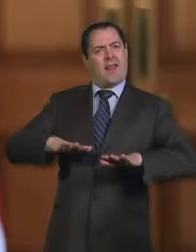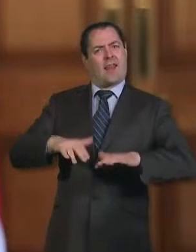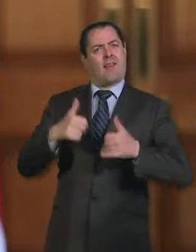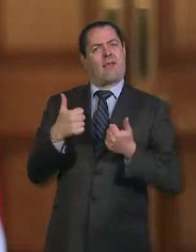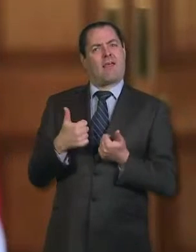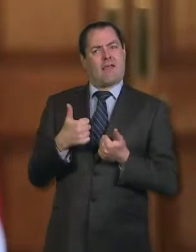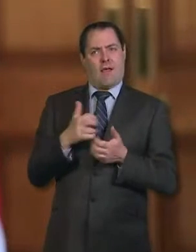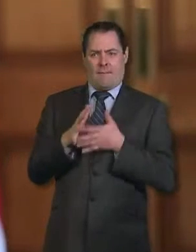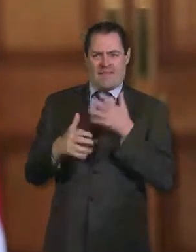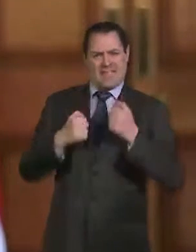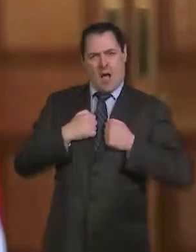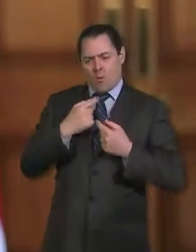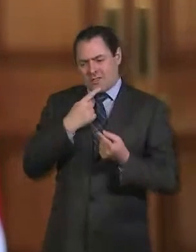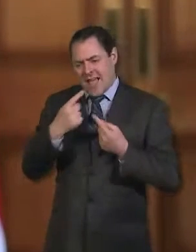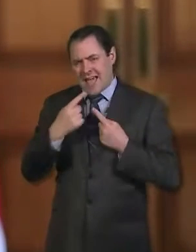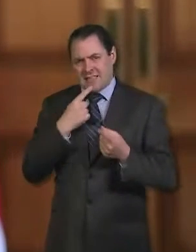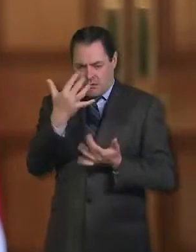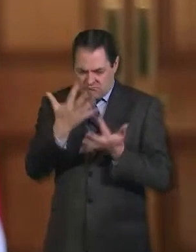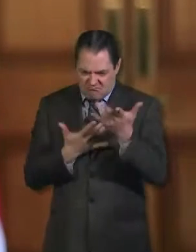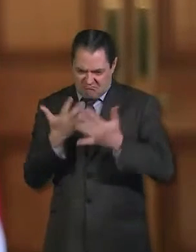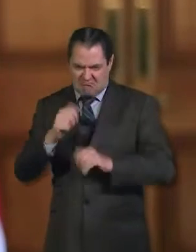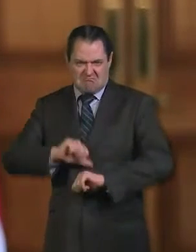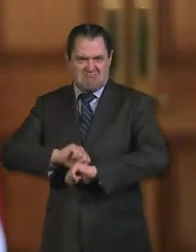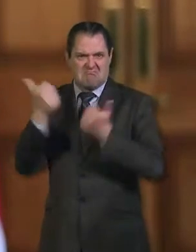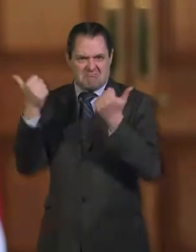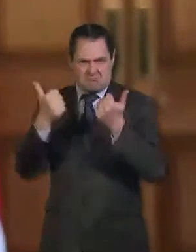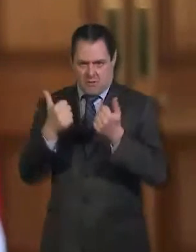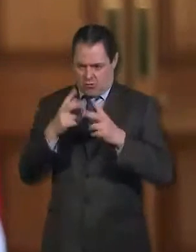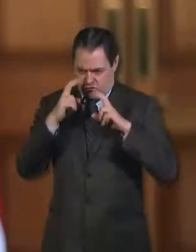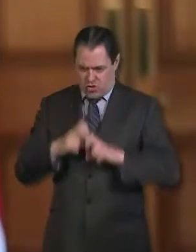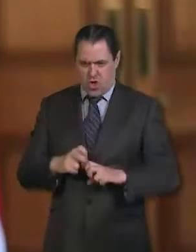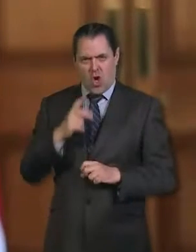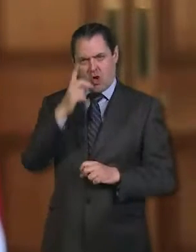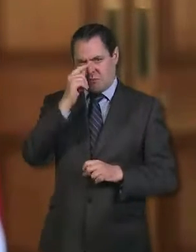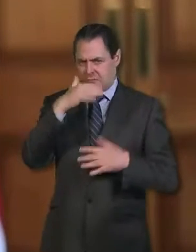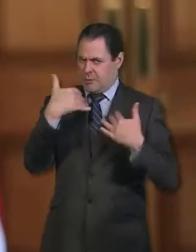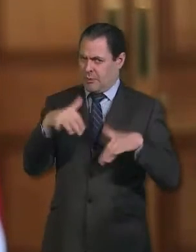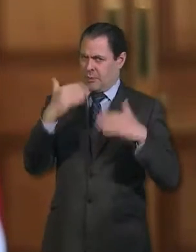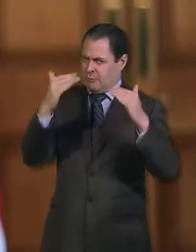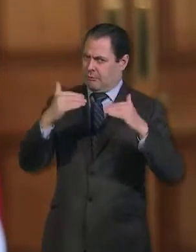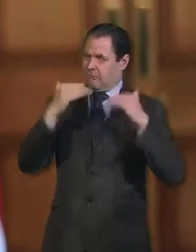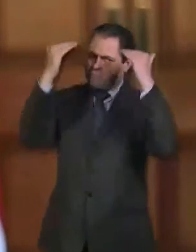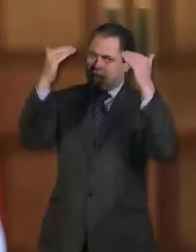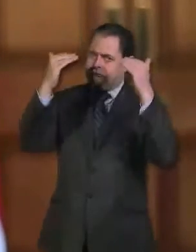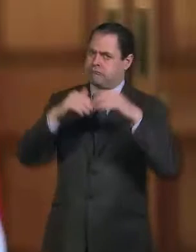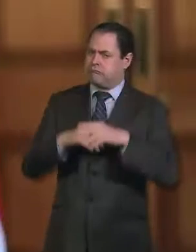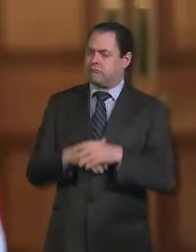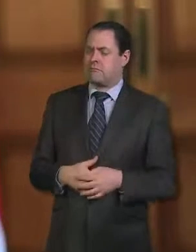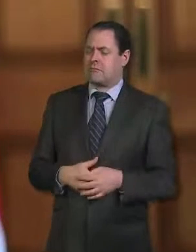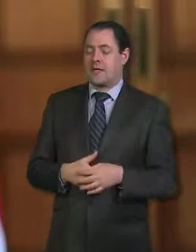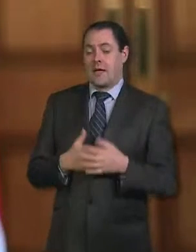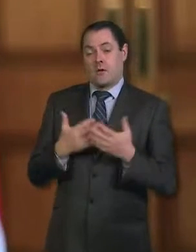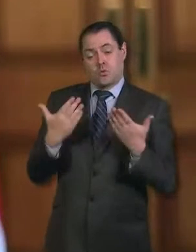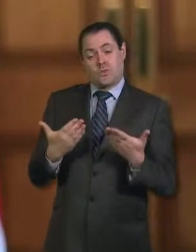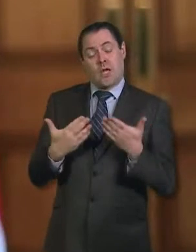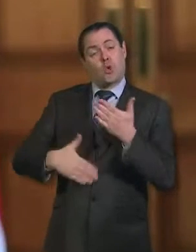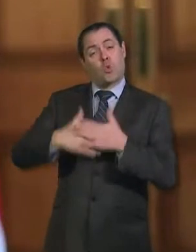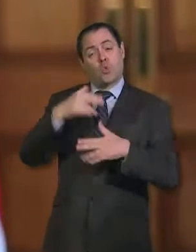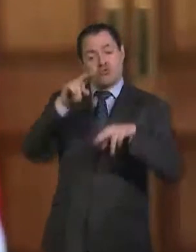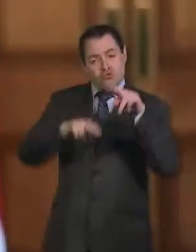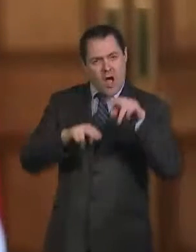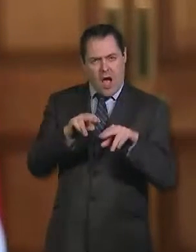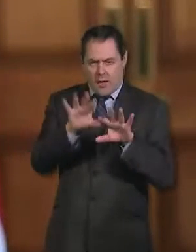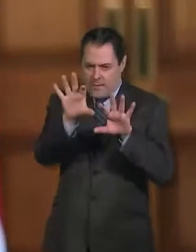of the best research. Today, I can announce that we're beginning a new trial for selected NHS patients of